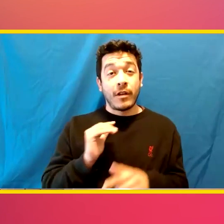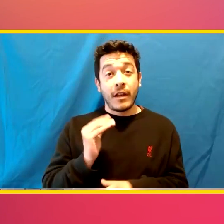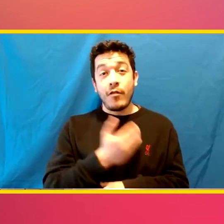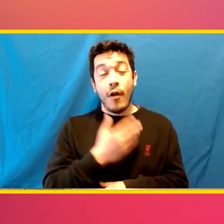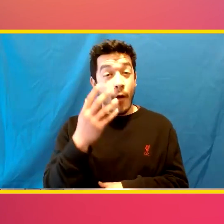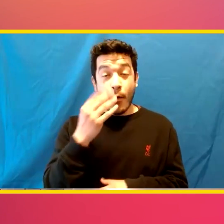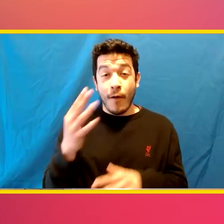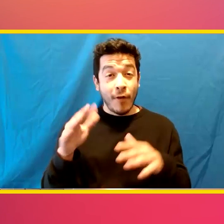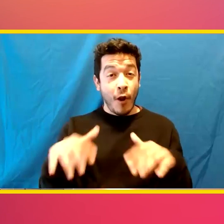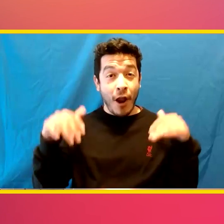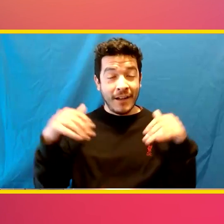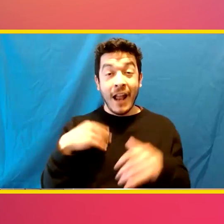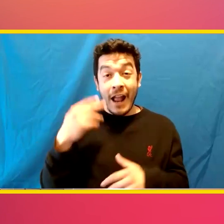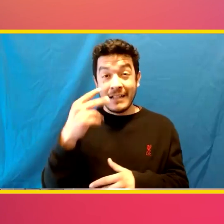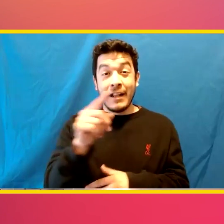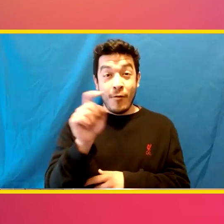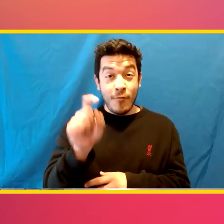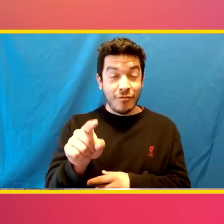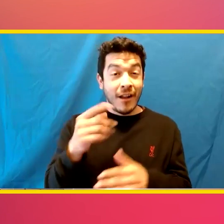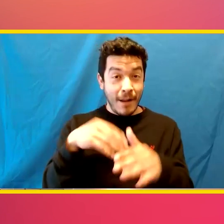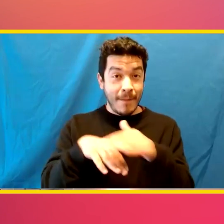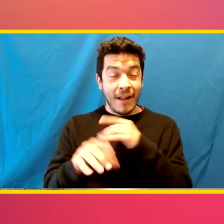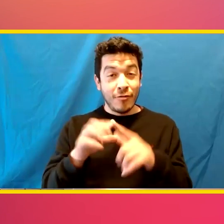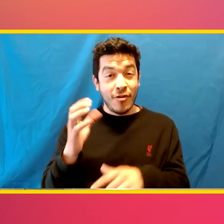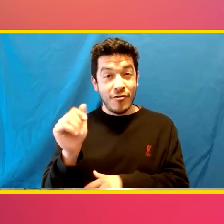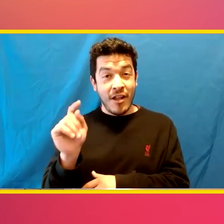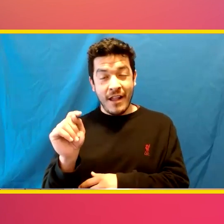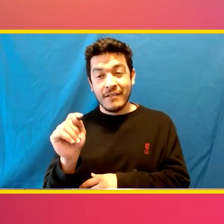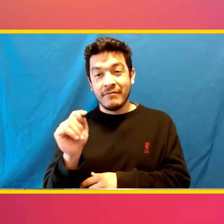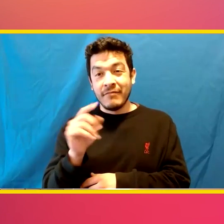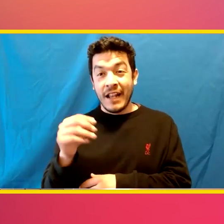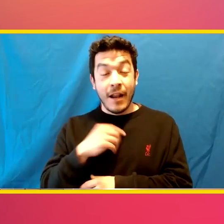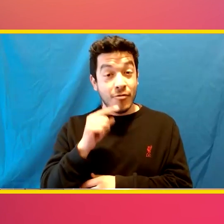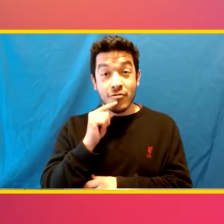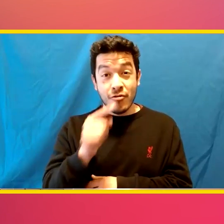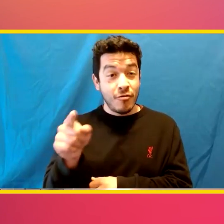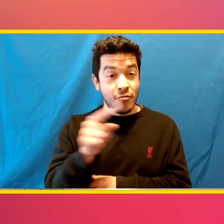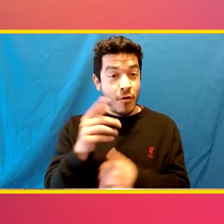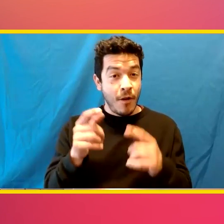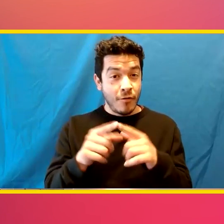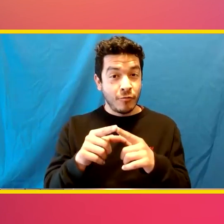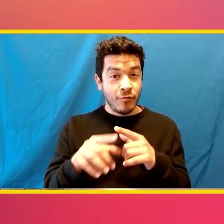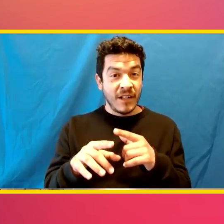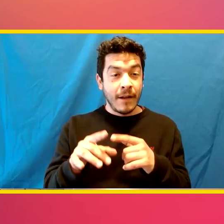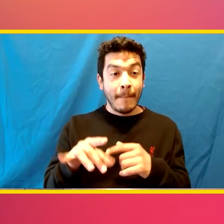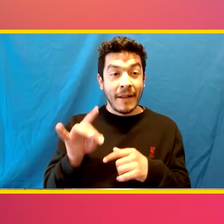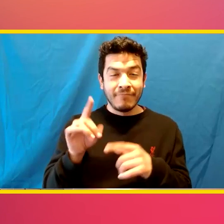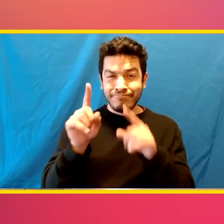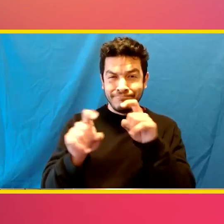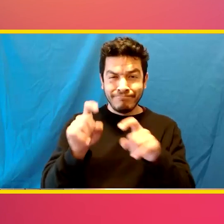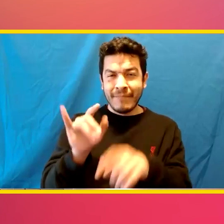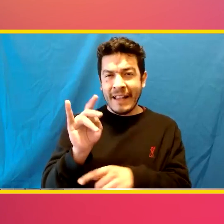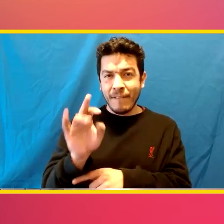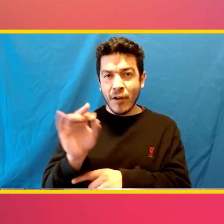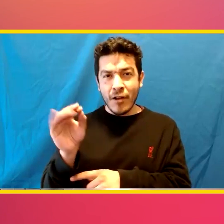our beautiful audience. I see questions coming in into the chat, and I'm sure you want to pick Kimfer and John's brain,